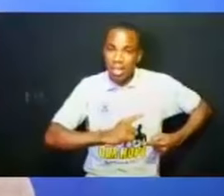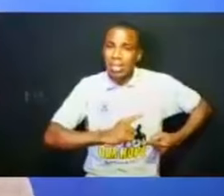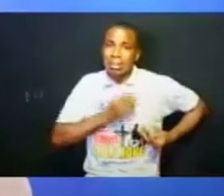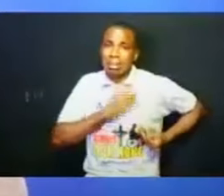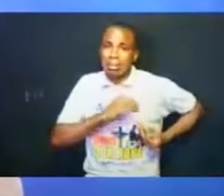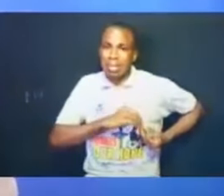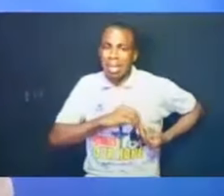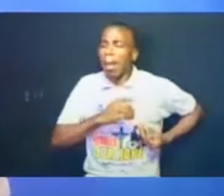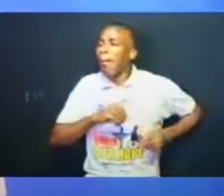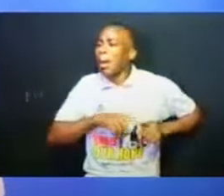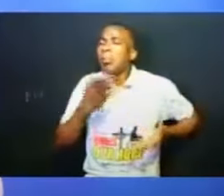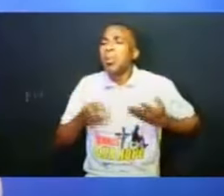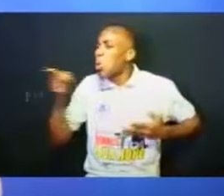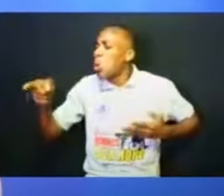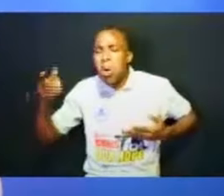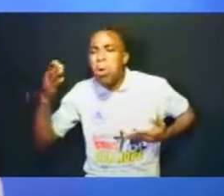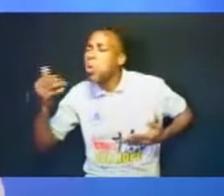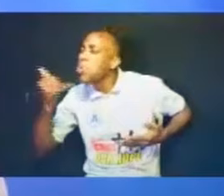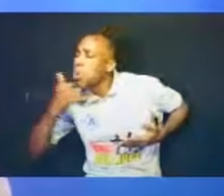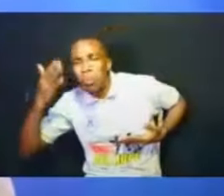This is